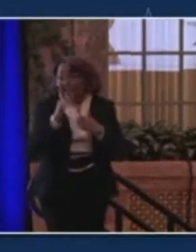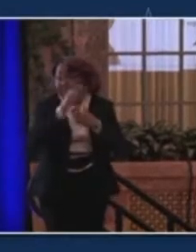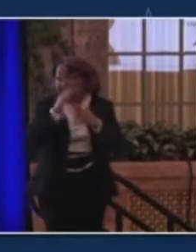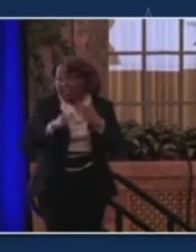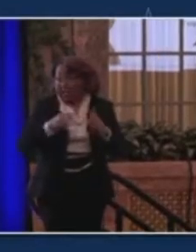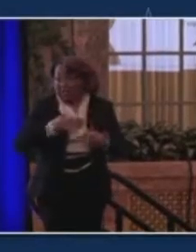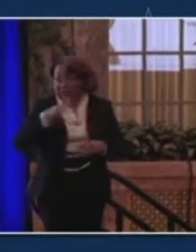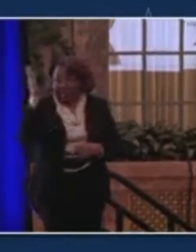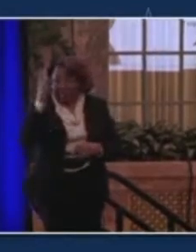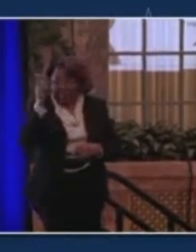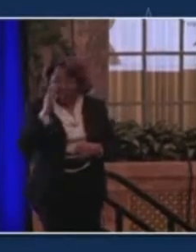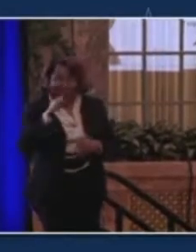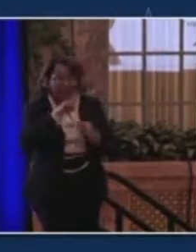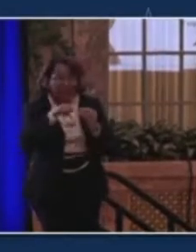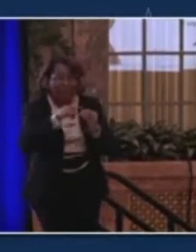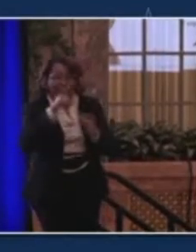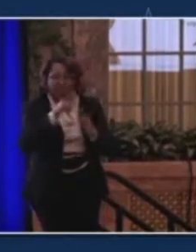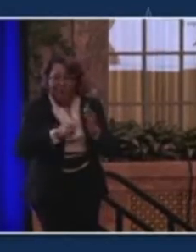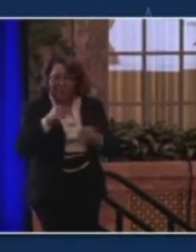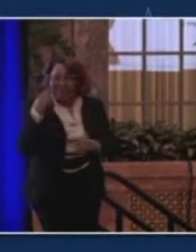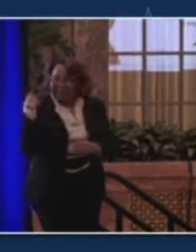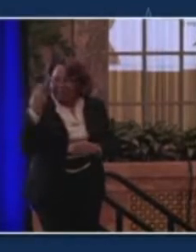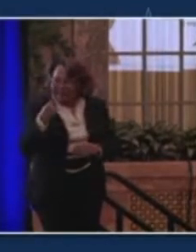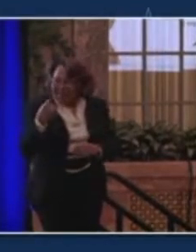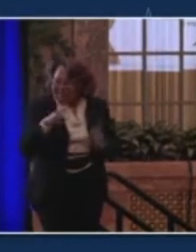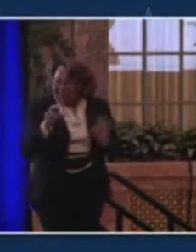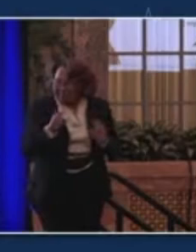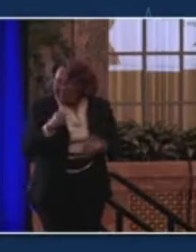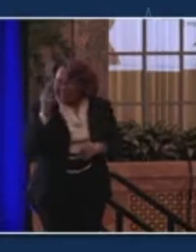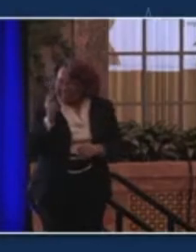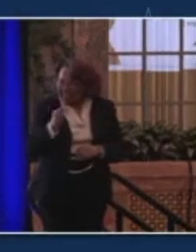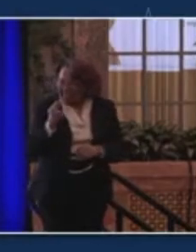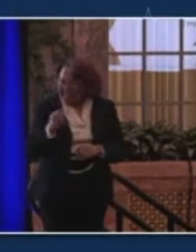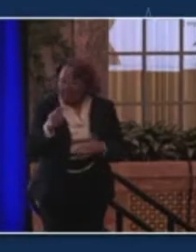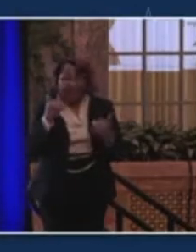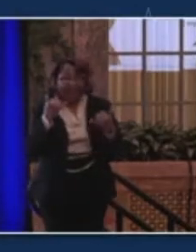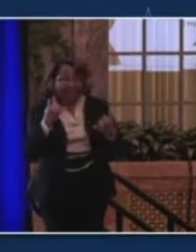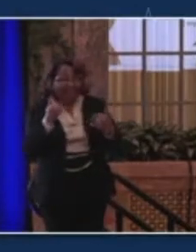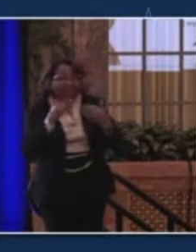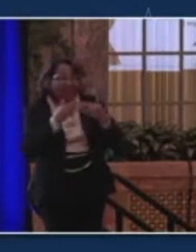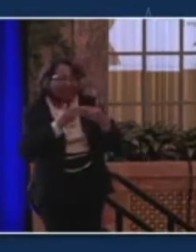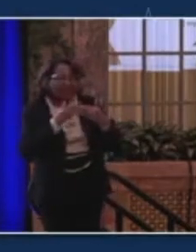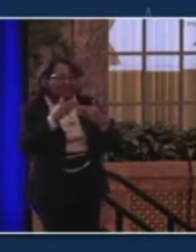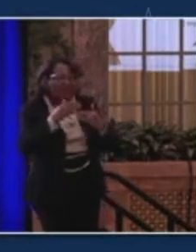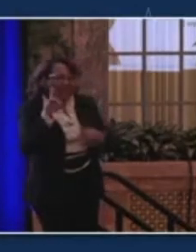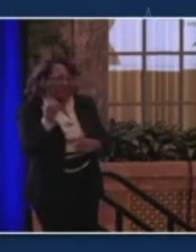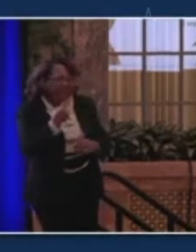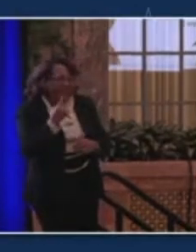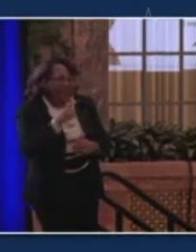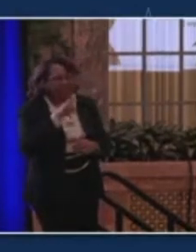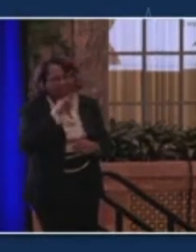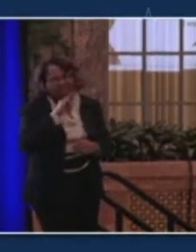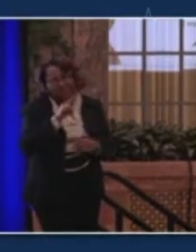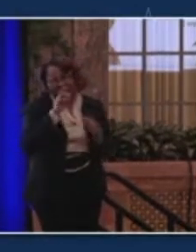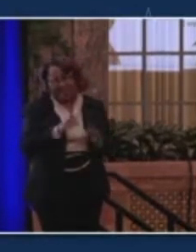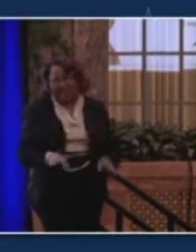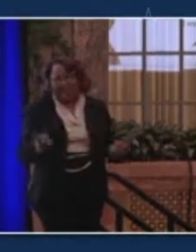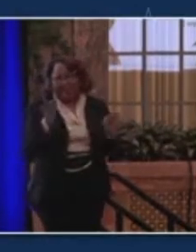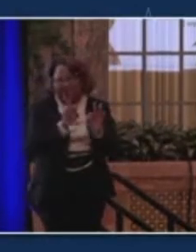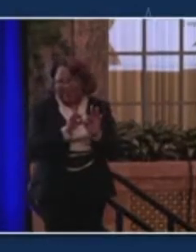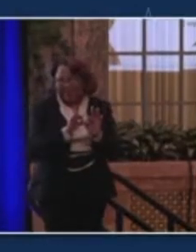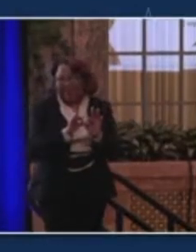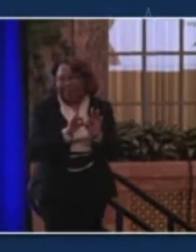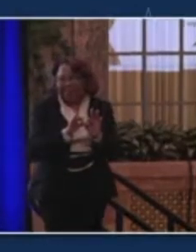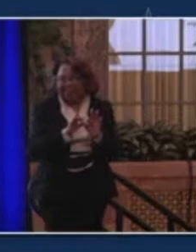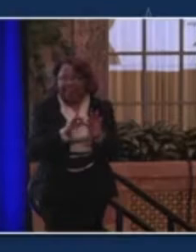terms of what Harold did and the history. And now I must go on to something that is extremely important.